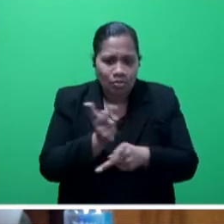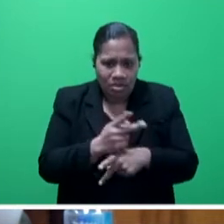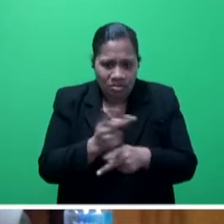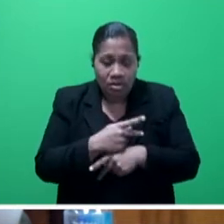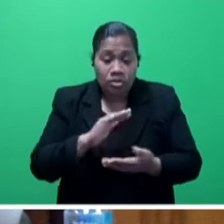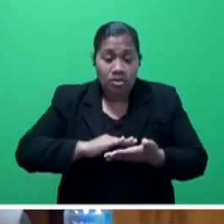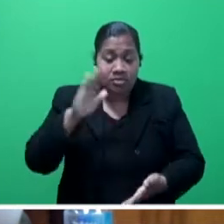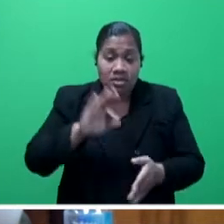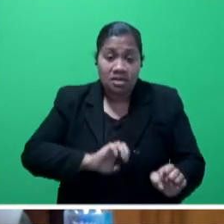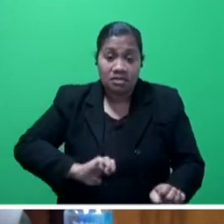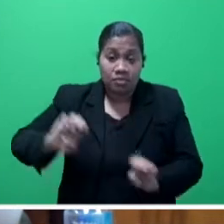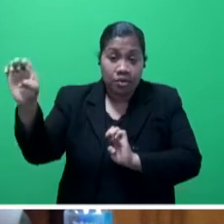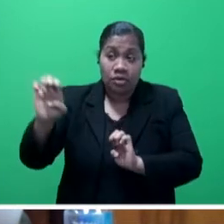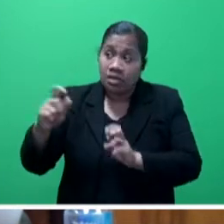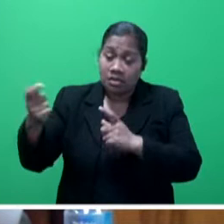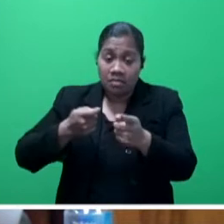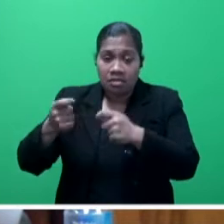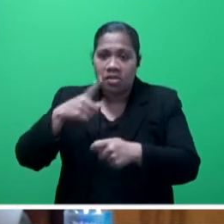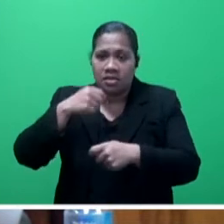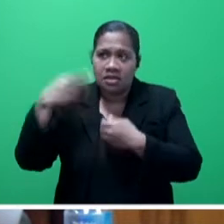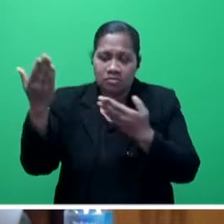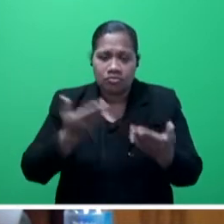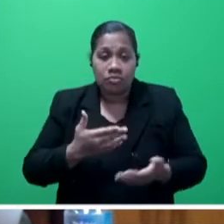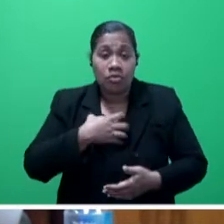to premium markets to bring in the much needed foreign